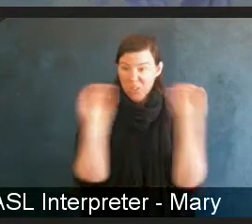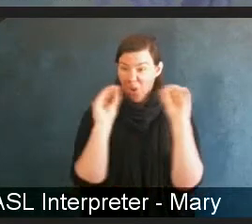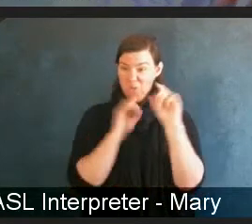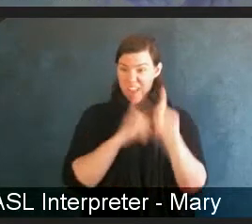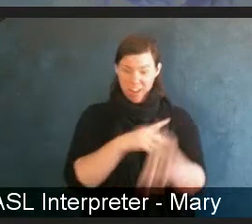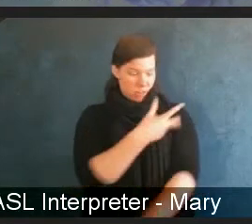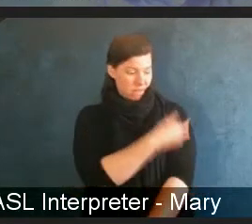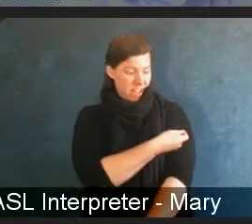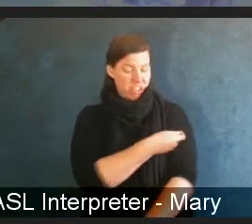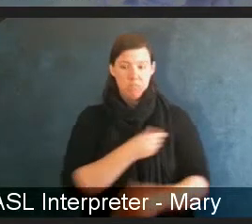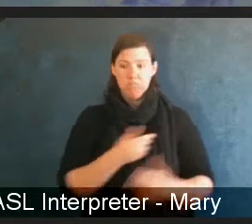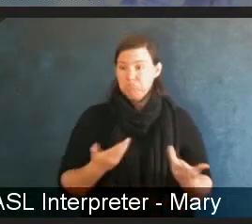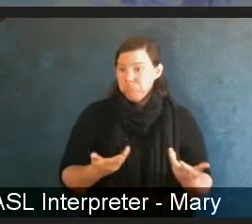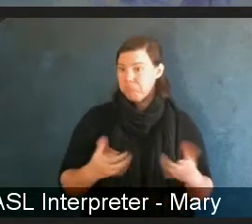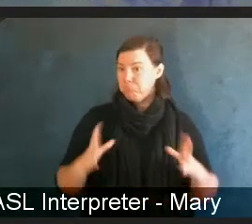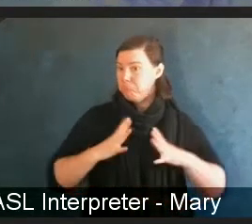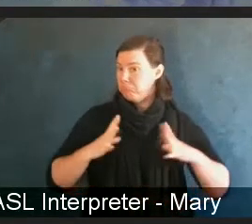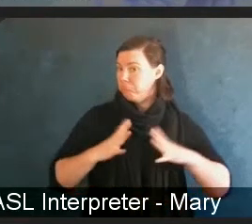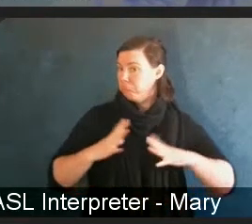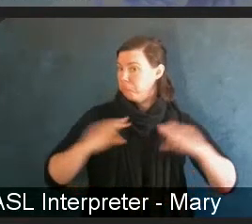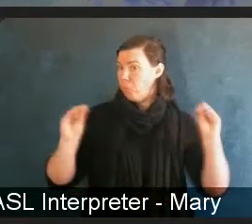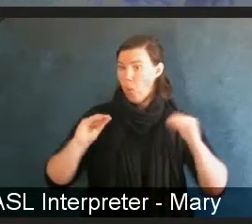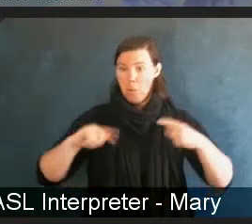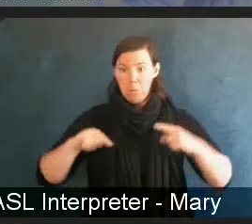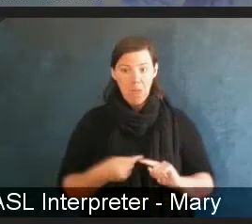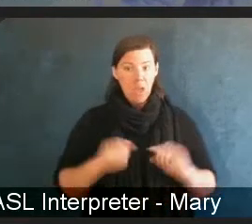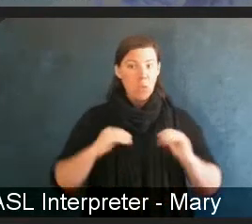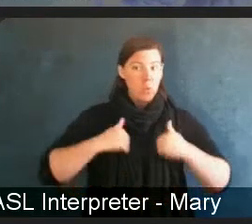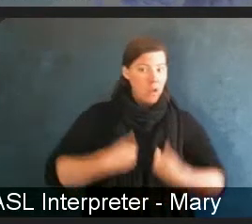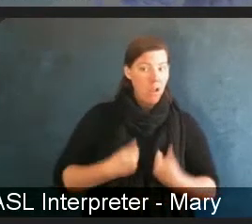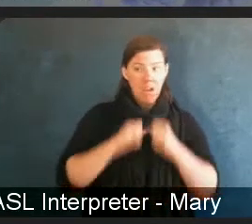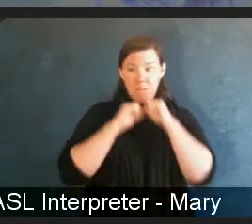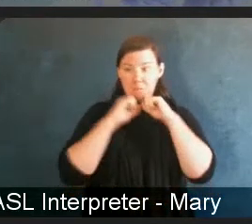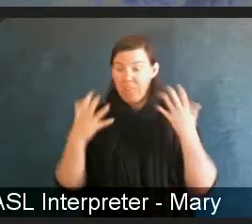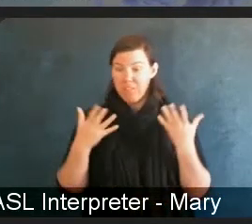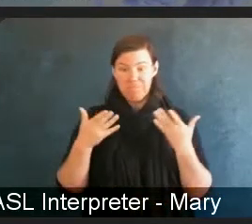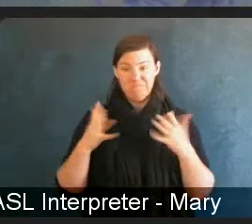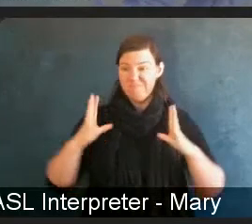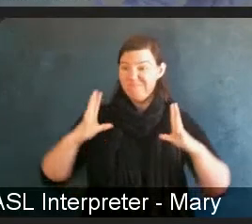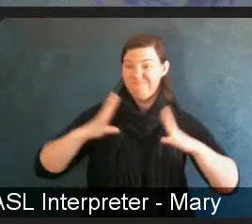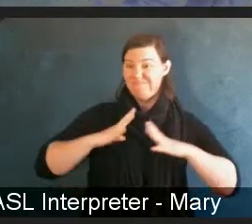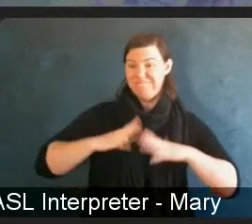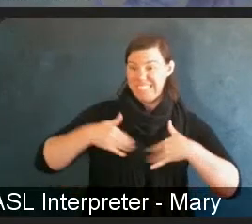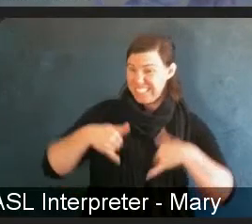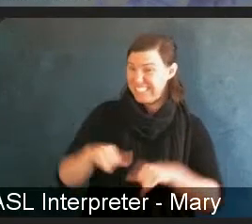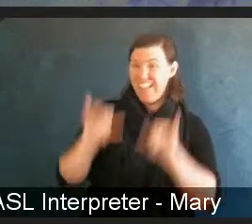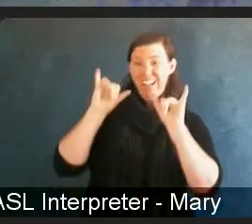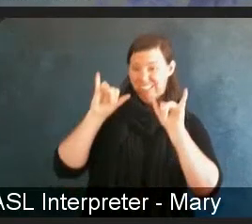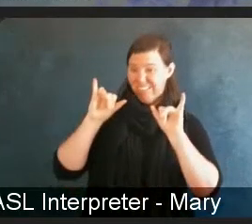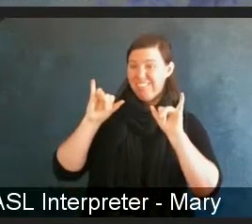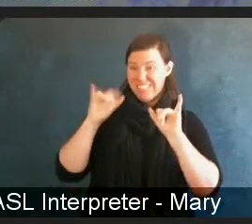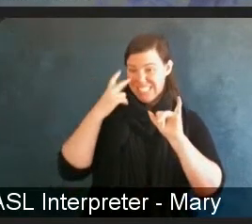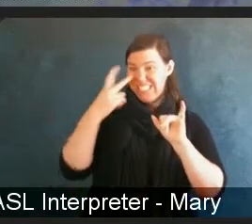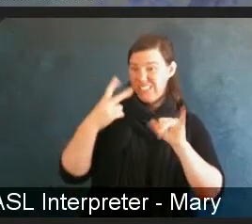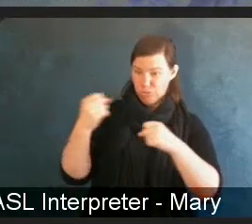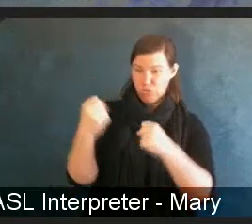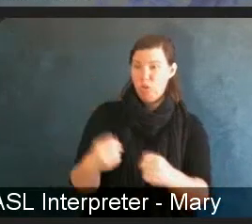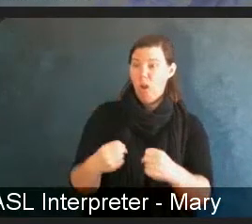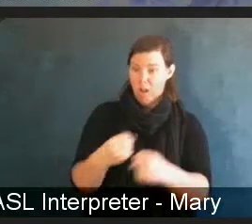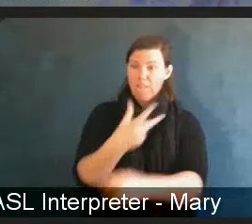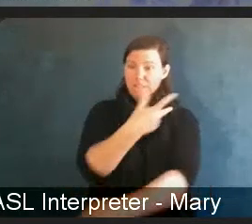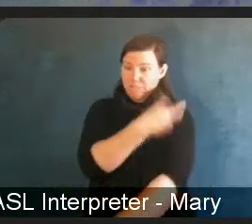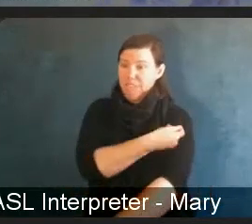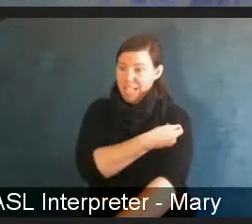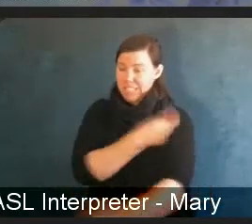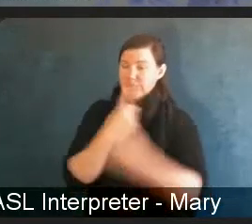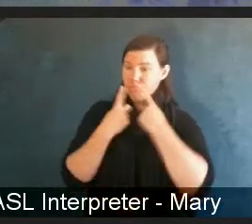good flaring reaction, that doesn't mean that your vaccine didn't take. Great, thanks,